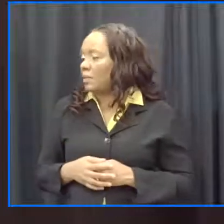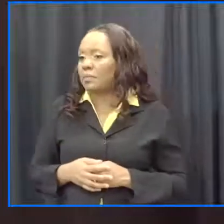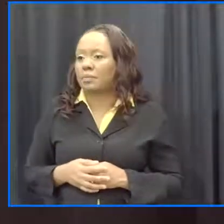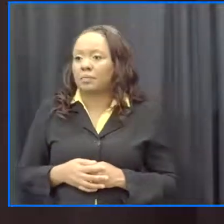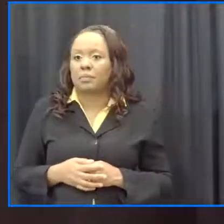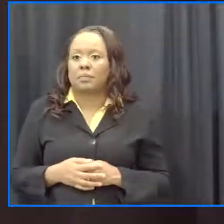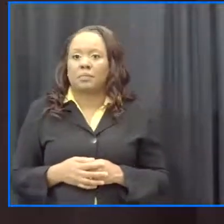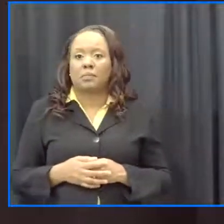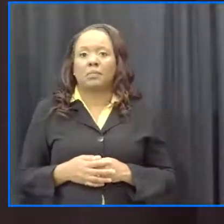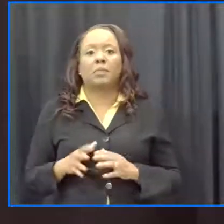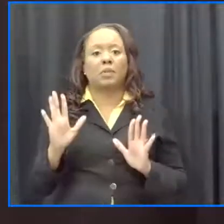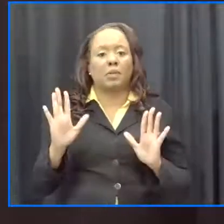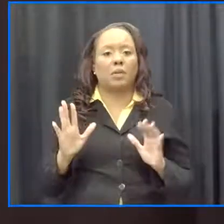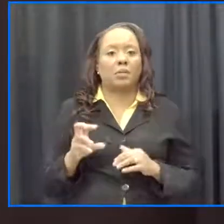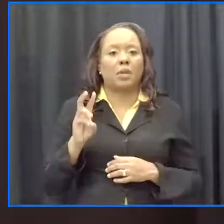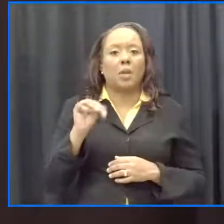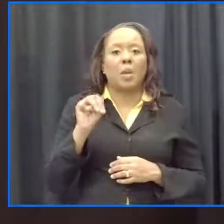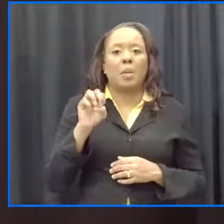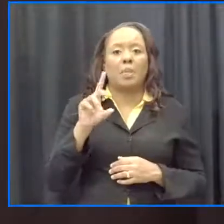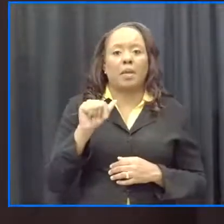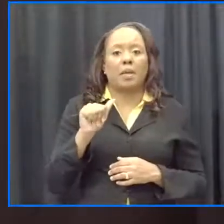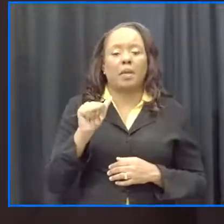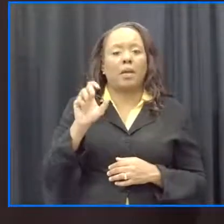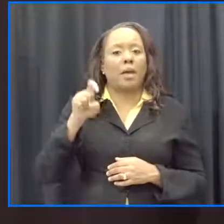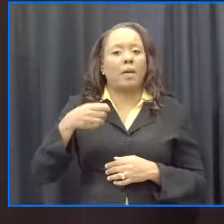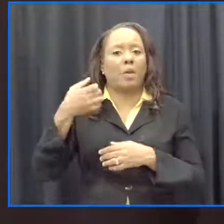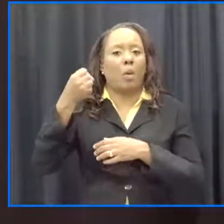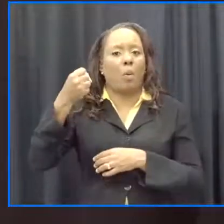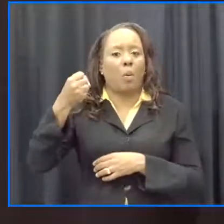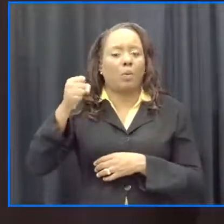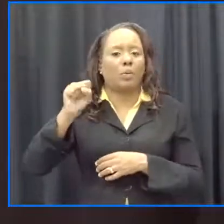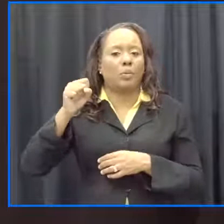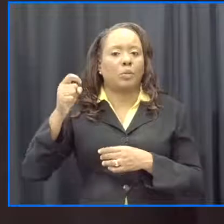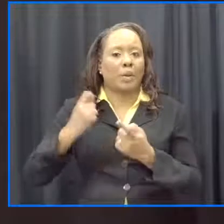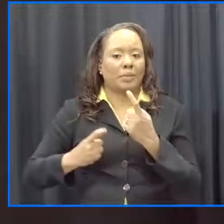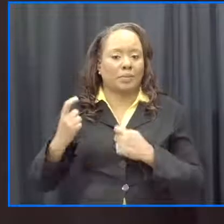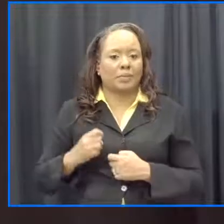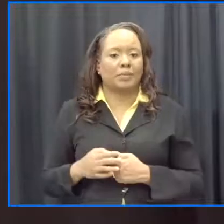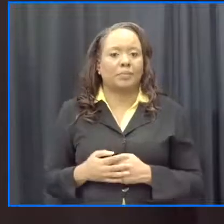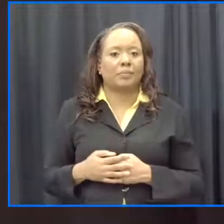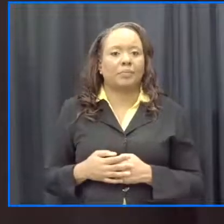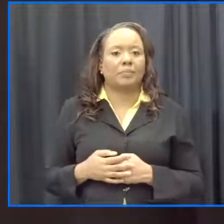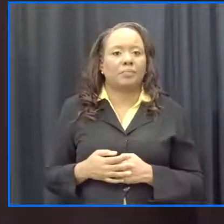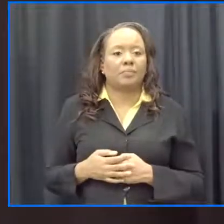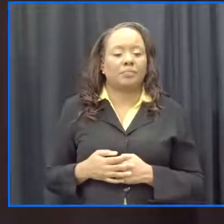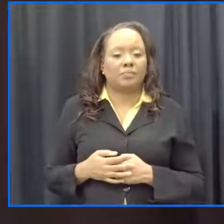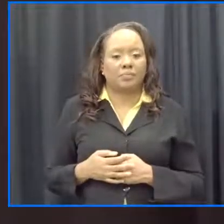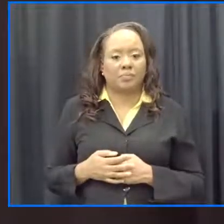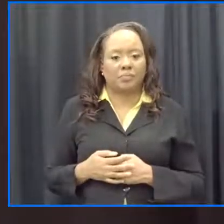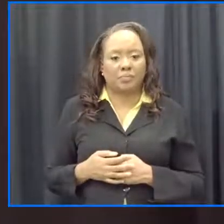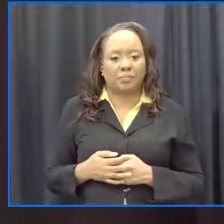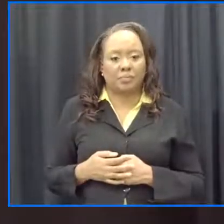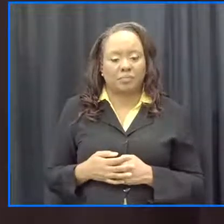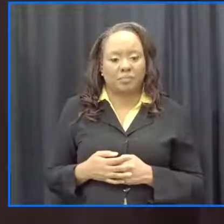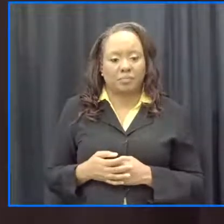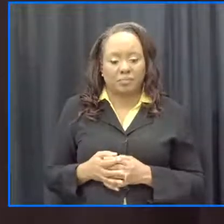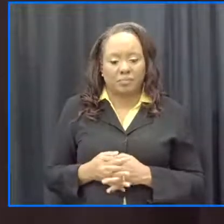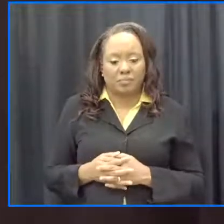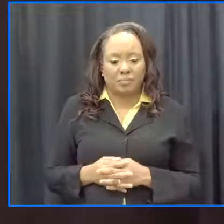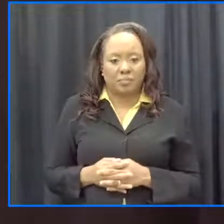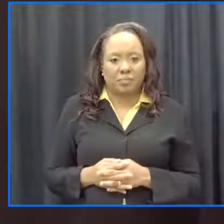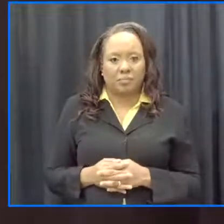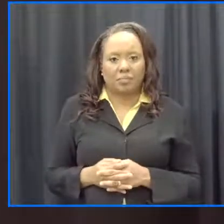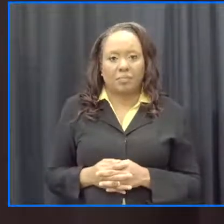So I ask your indulgence in that regard. On a personal note, I will observe it's been